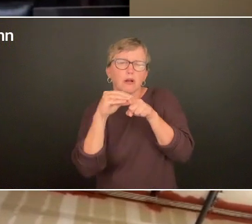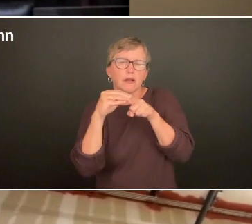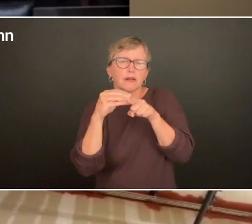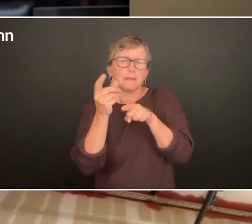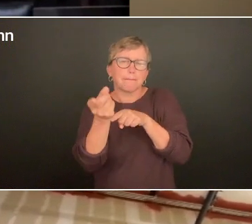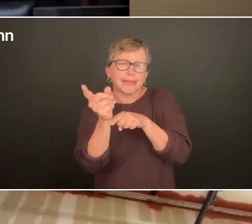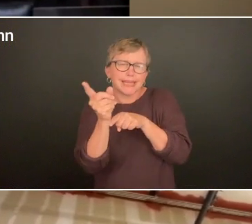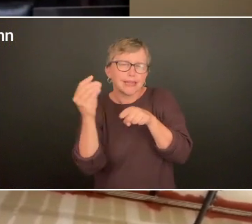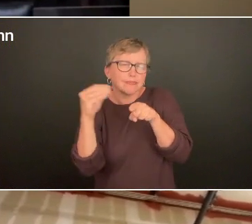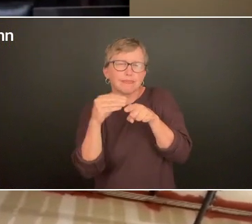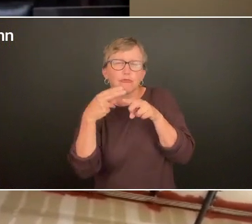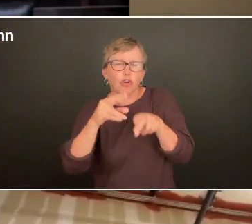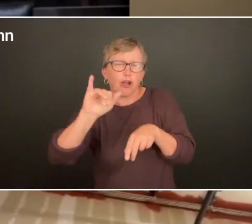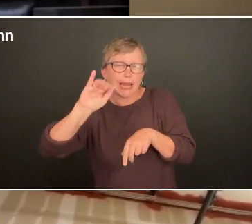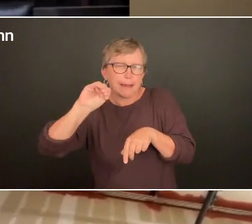or an